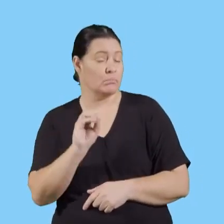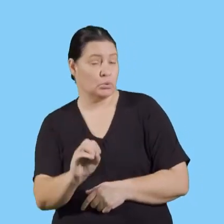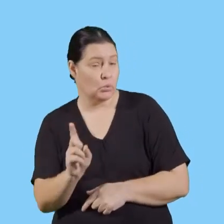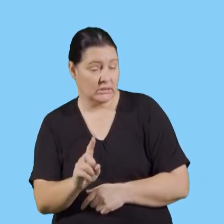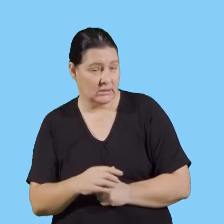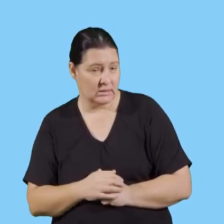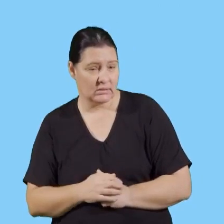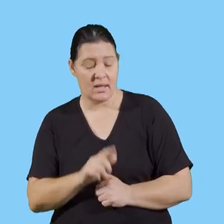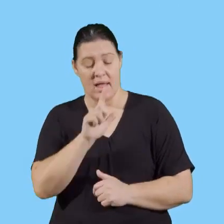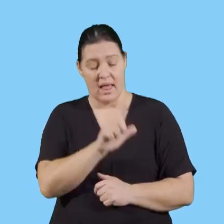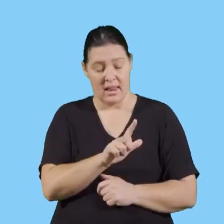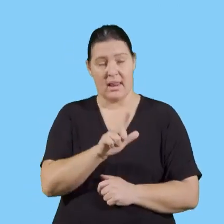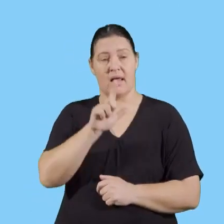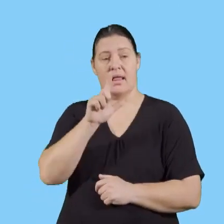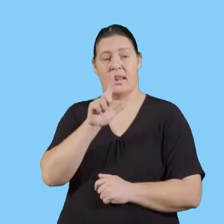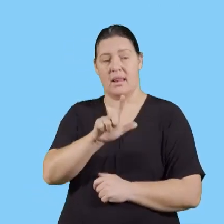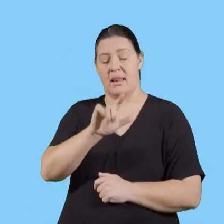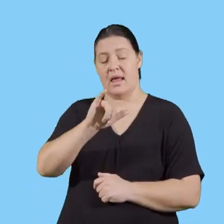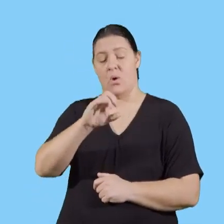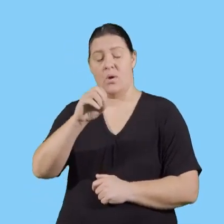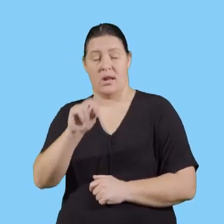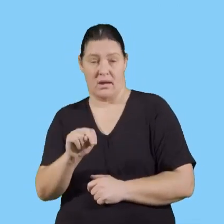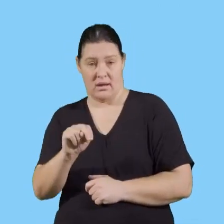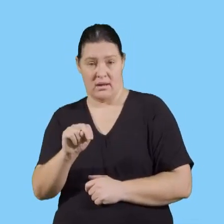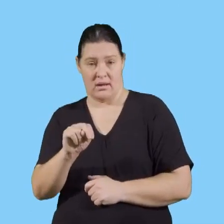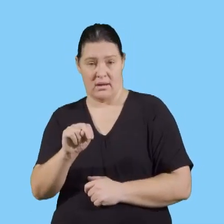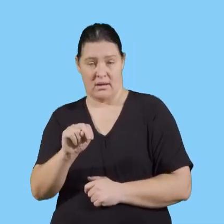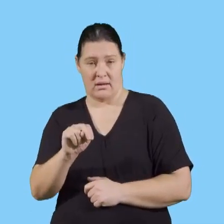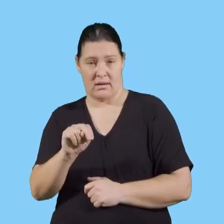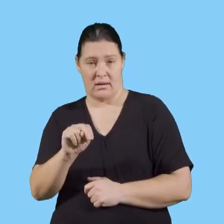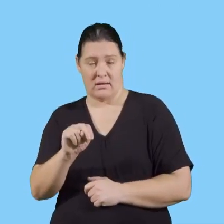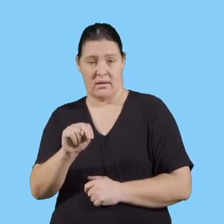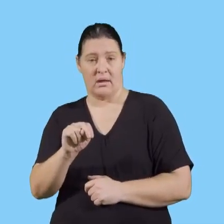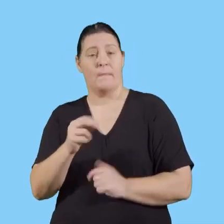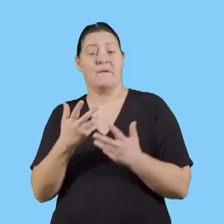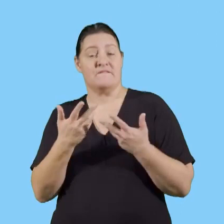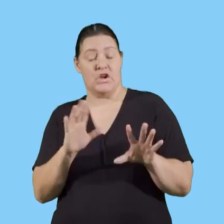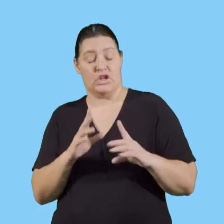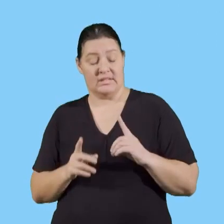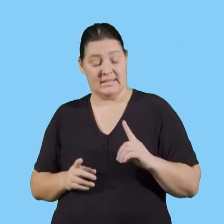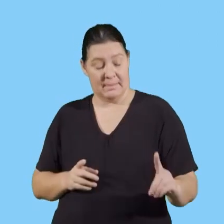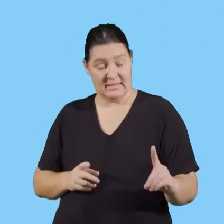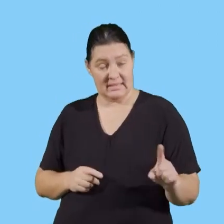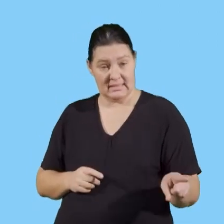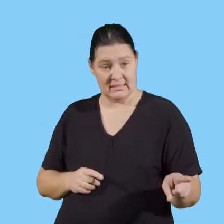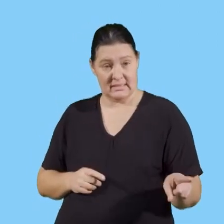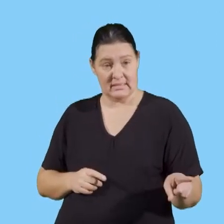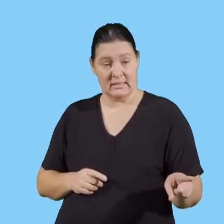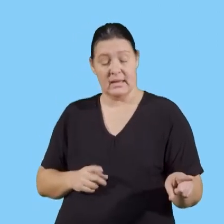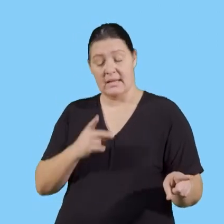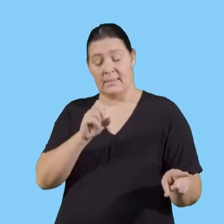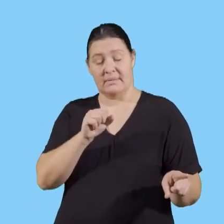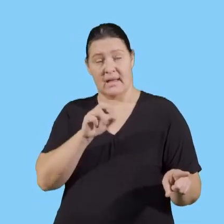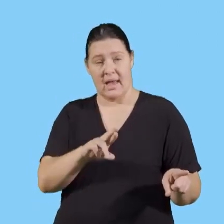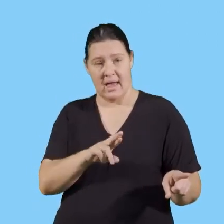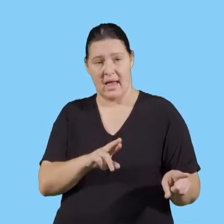been L Lion. And then once I debit L Lion, which is a debtor, I